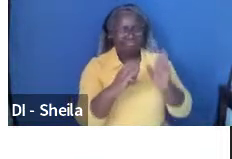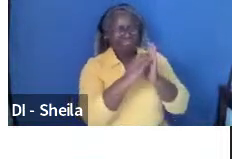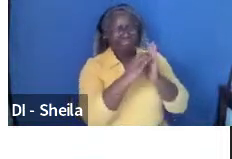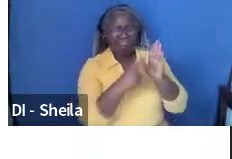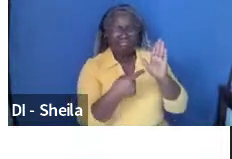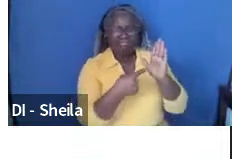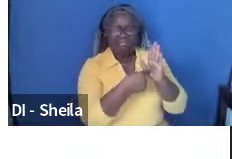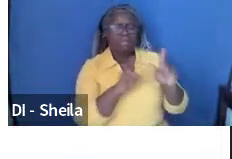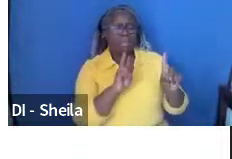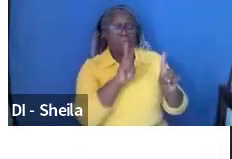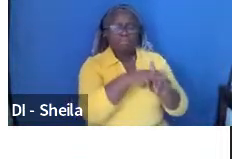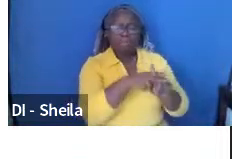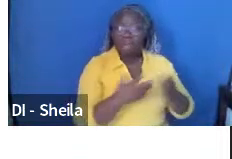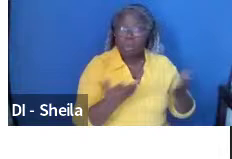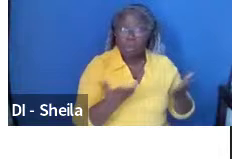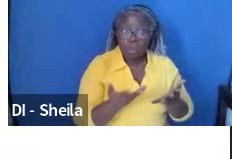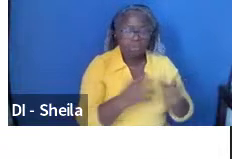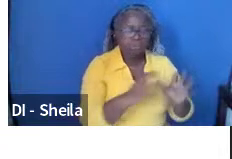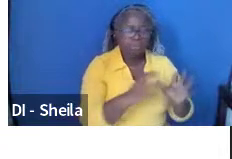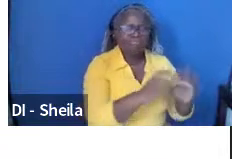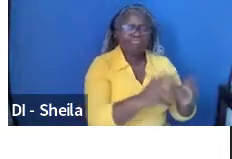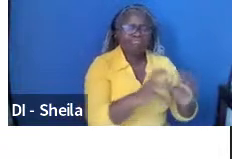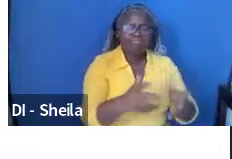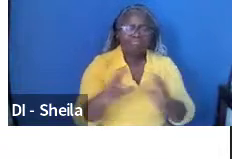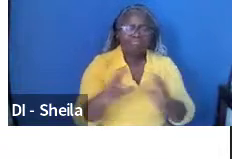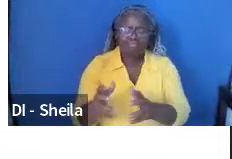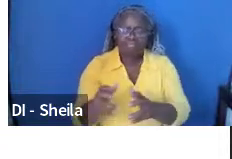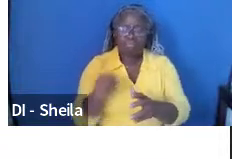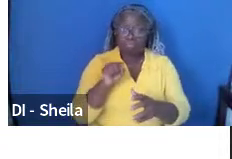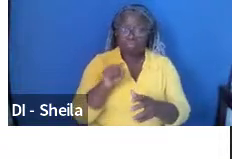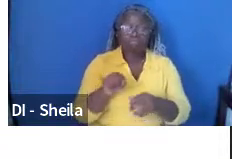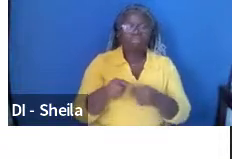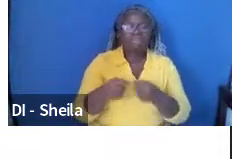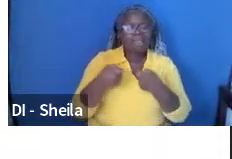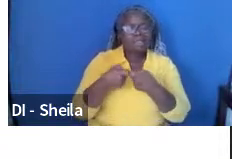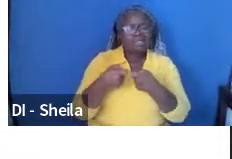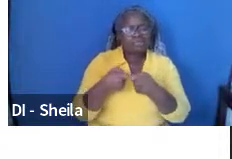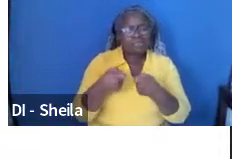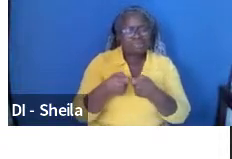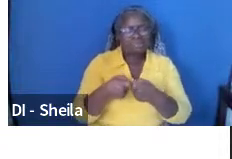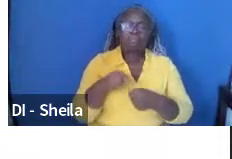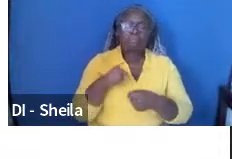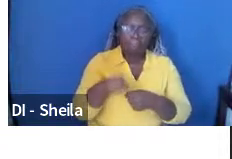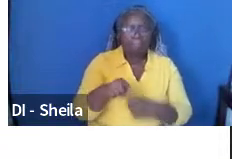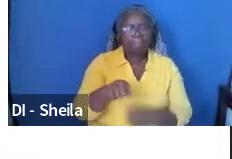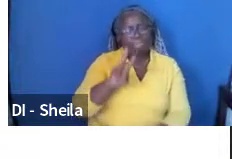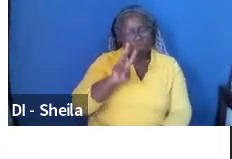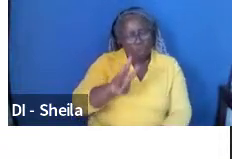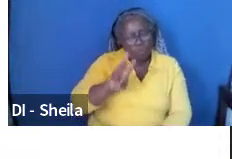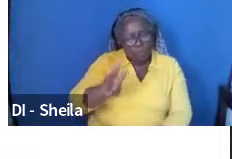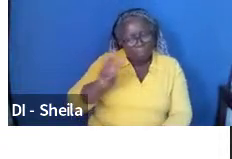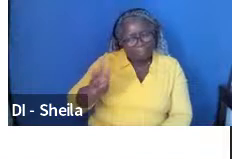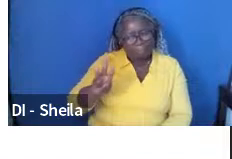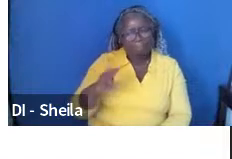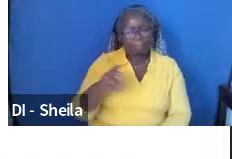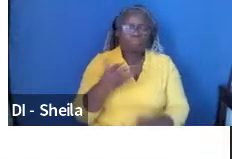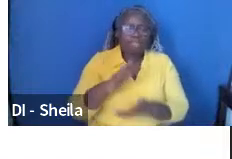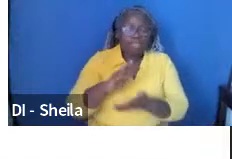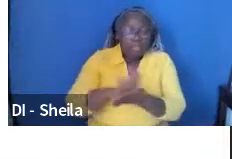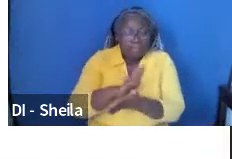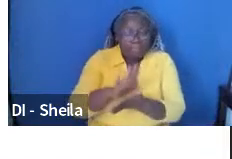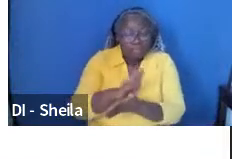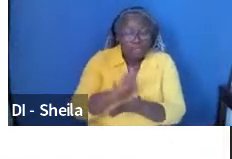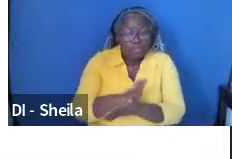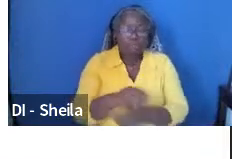under. So electronic content includes websites and documents. Hardware is physical equipment like kiosks